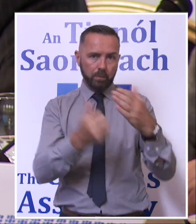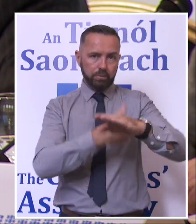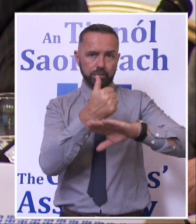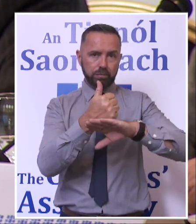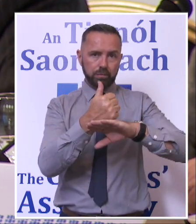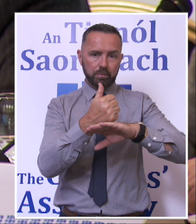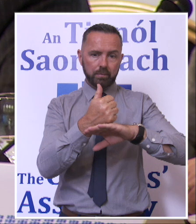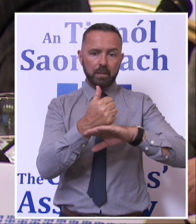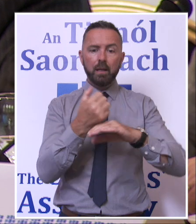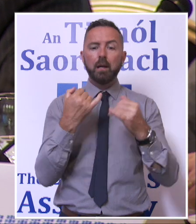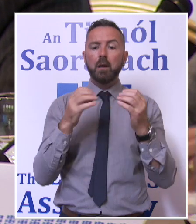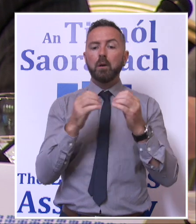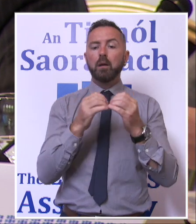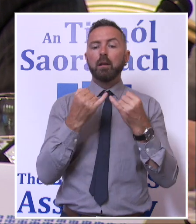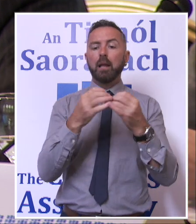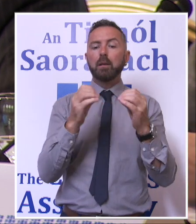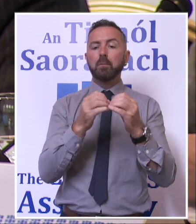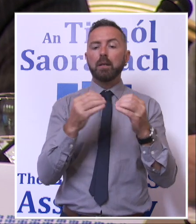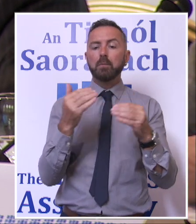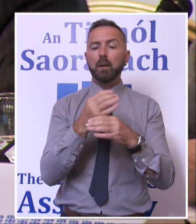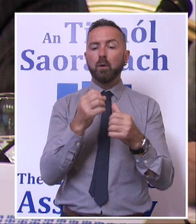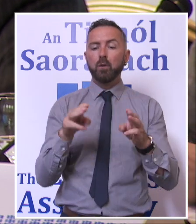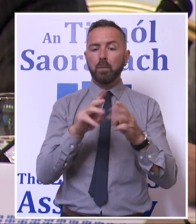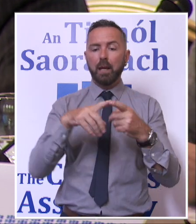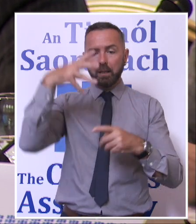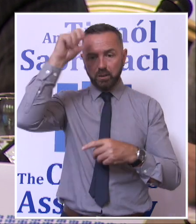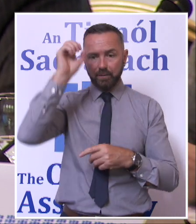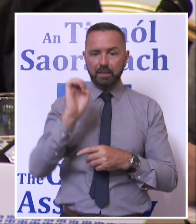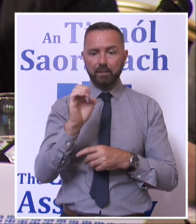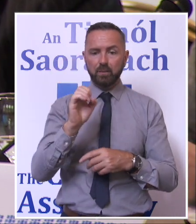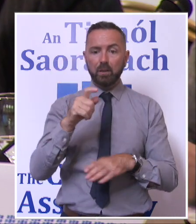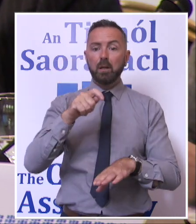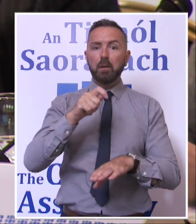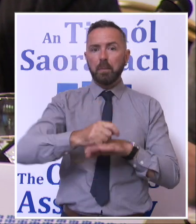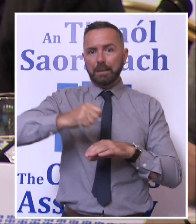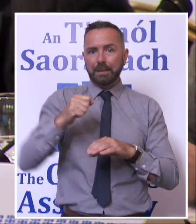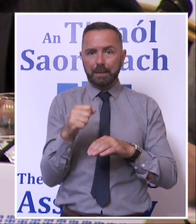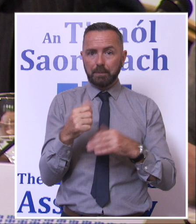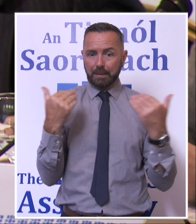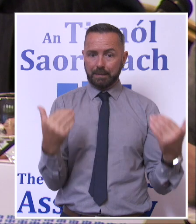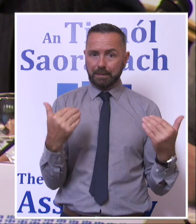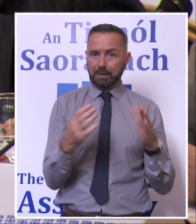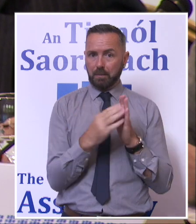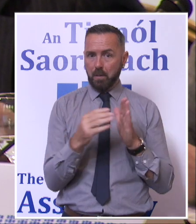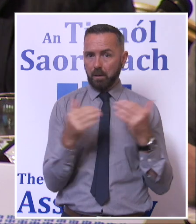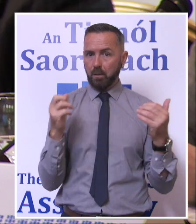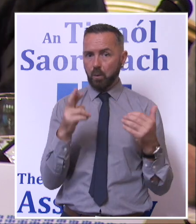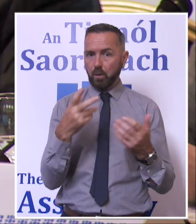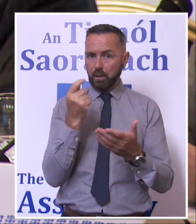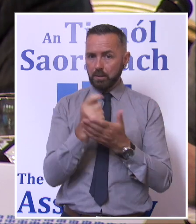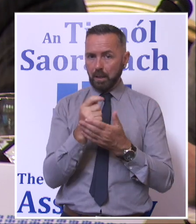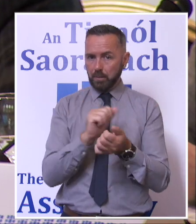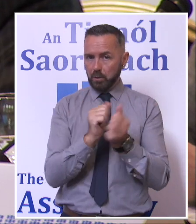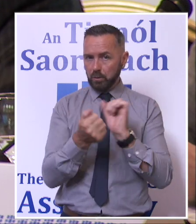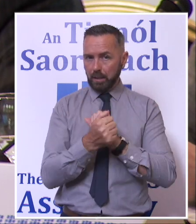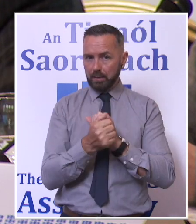Is it, as suggested by many of the bears and the Chief Executive, best to retain the existing local authority model? Or is it time to look at a